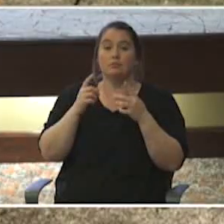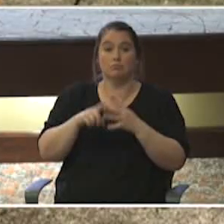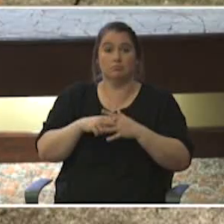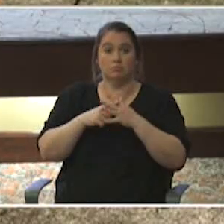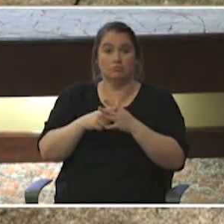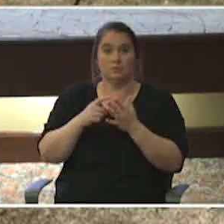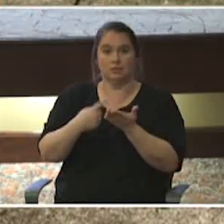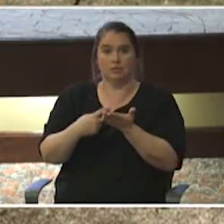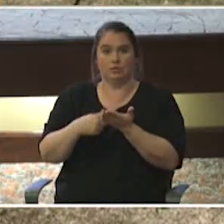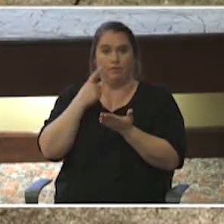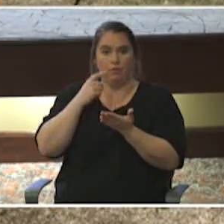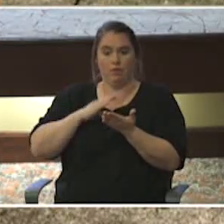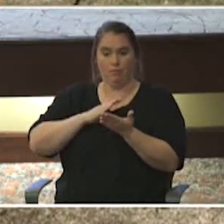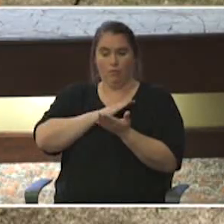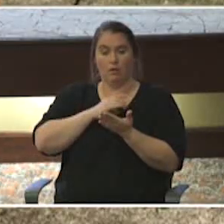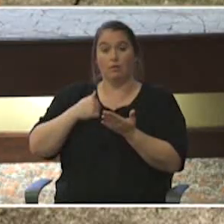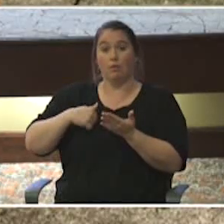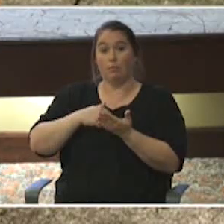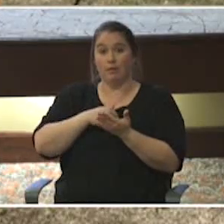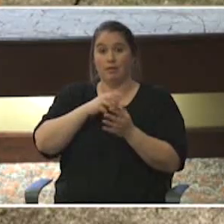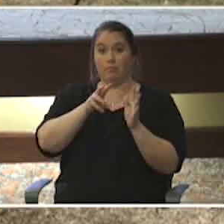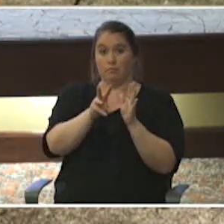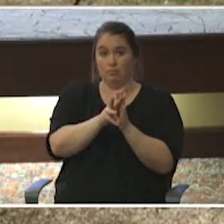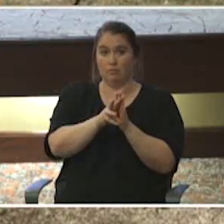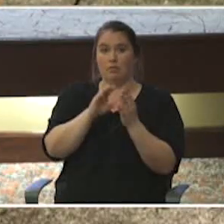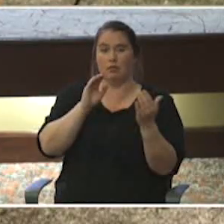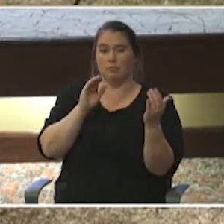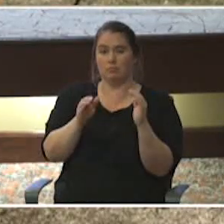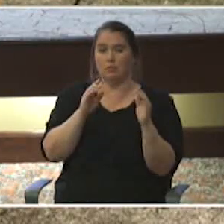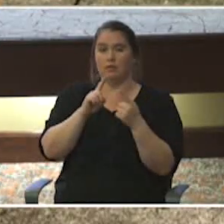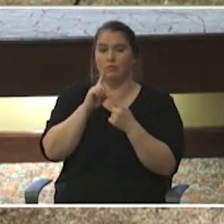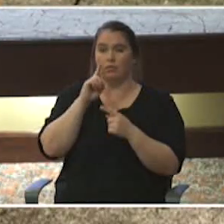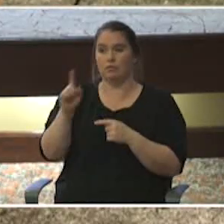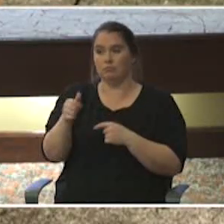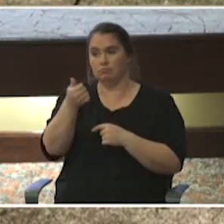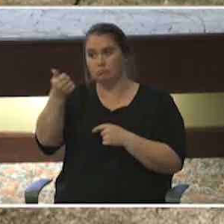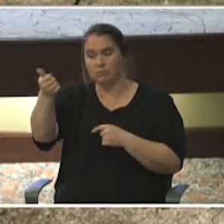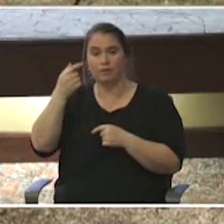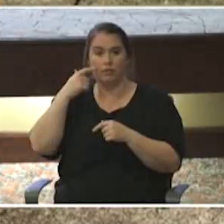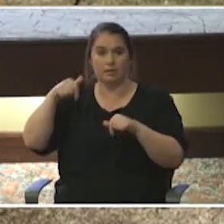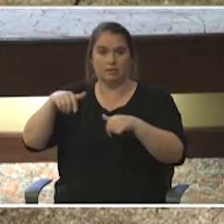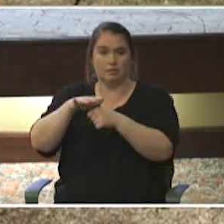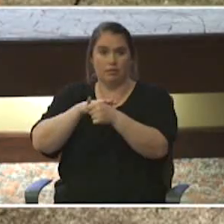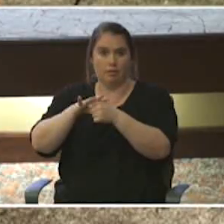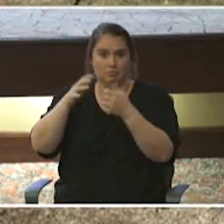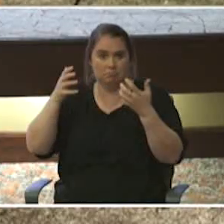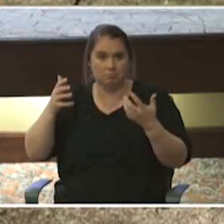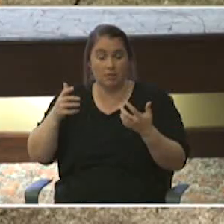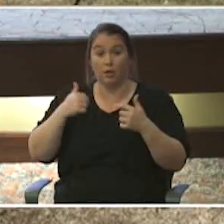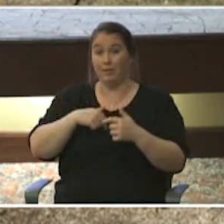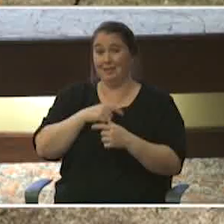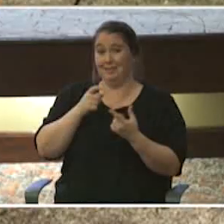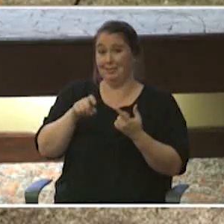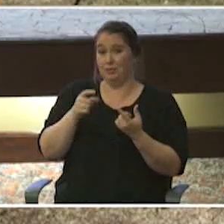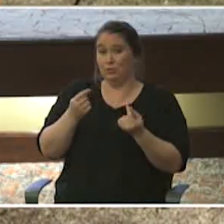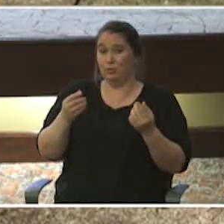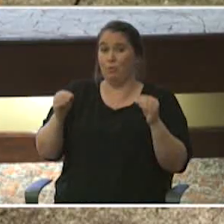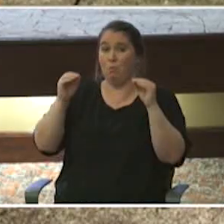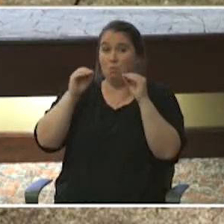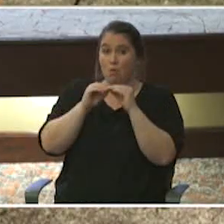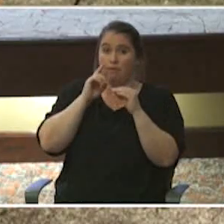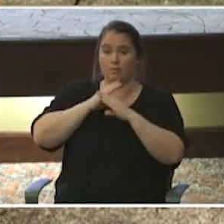how does Waco compare to other modern cities in Texas in terms of regulations for this area? And do we need to do more to protect the